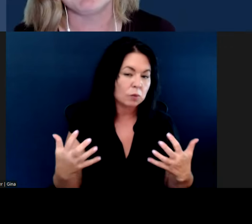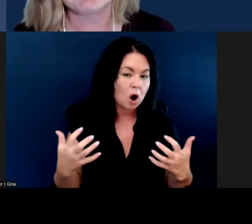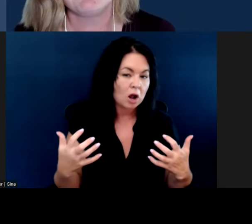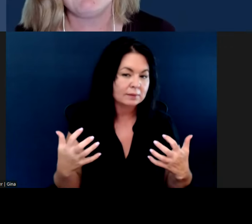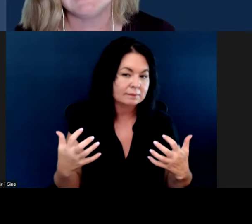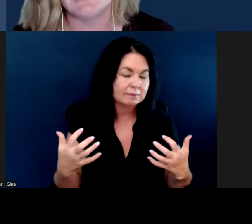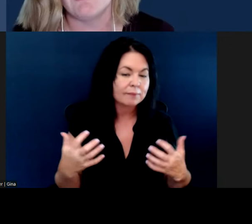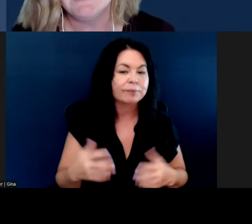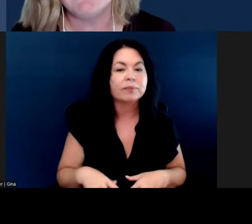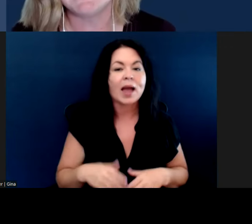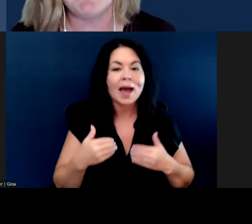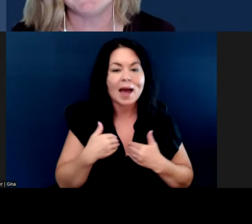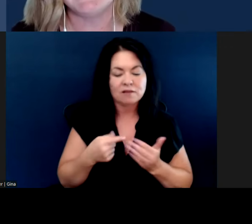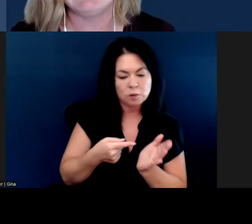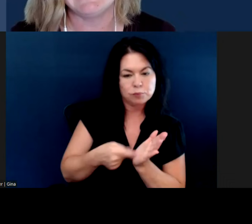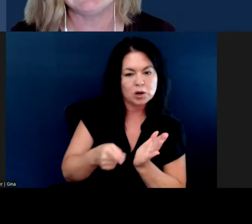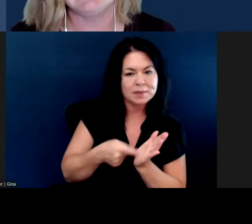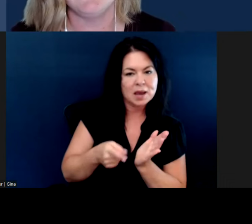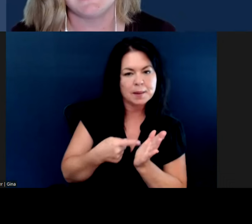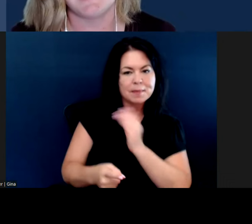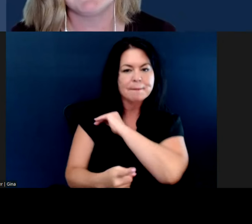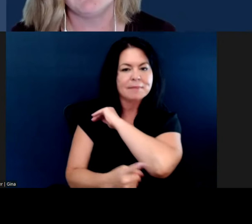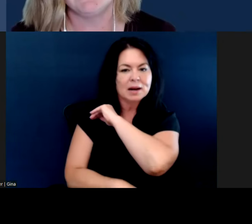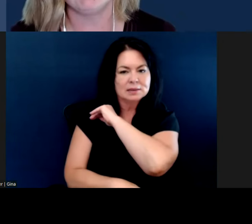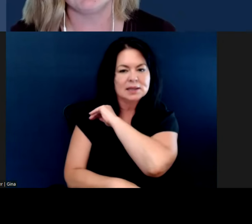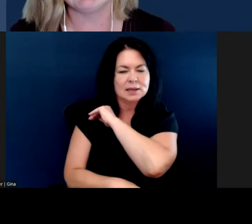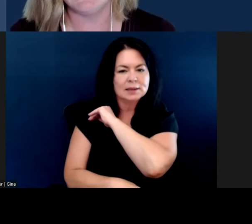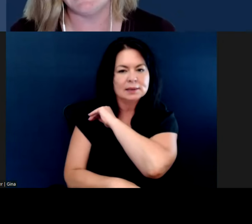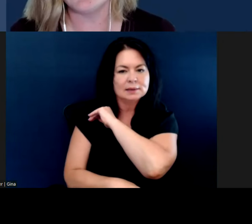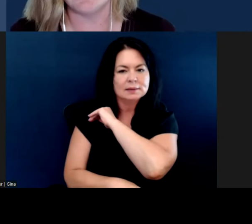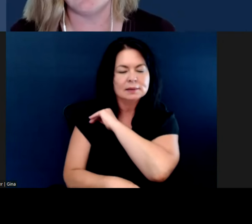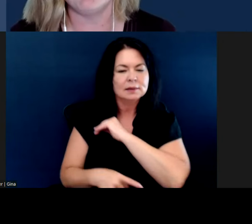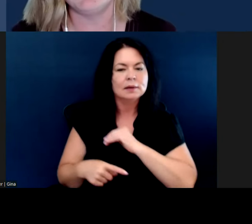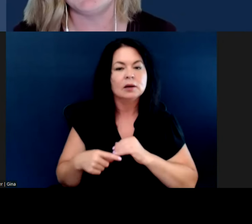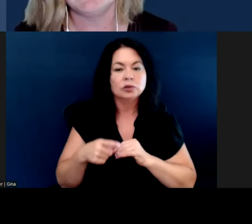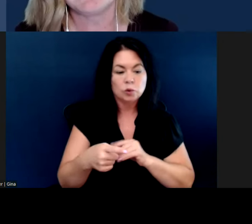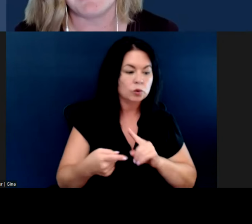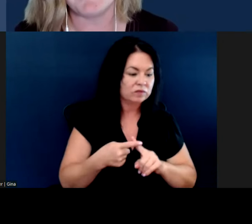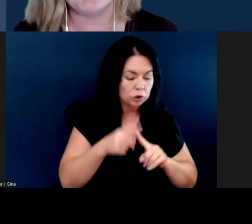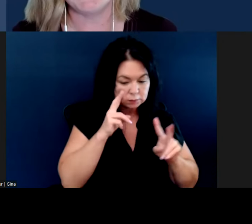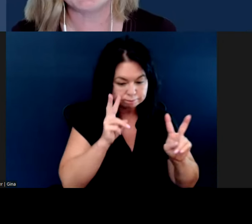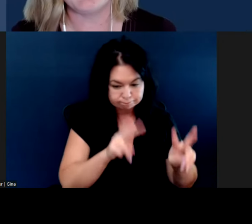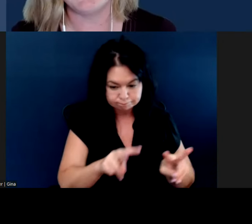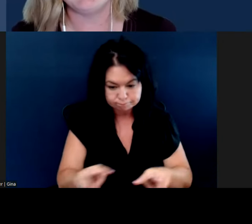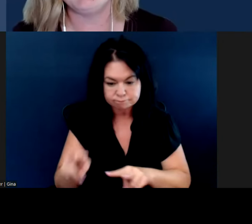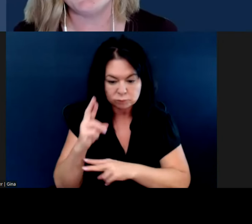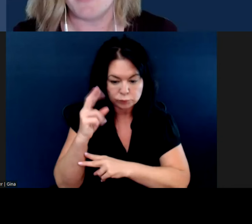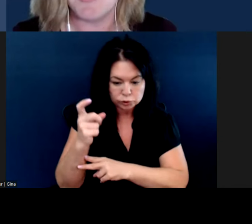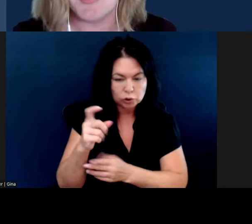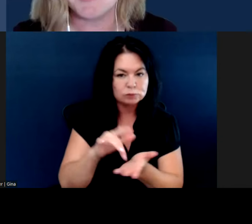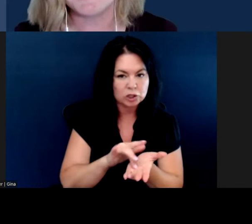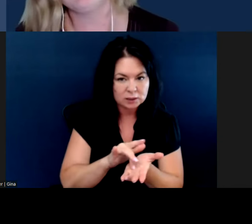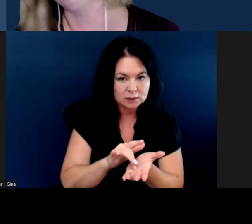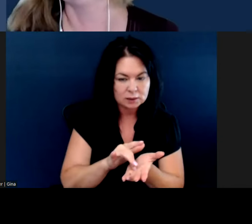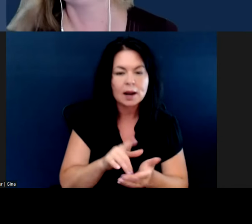year. So that's a penalty that lasts a lifetime. So when you're first looking at drug coverage, make sure that either you